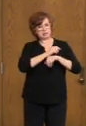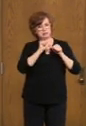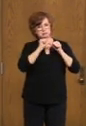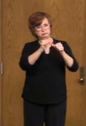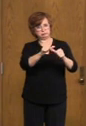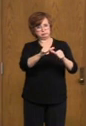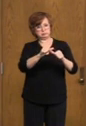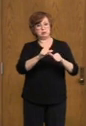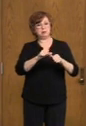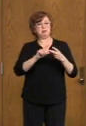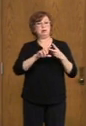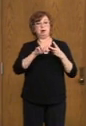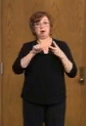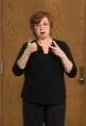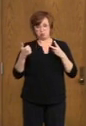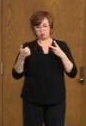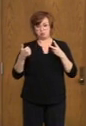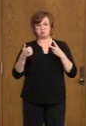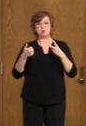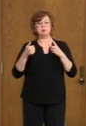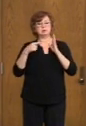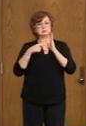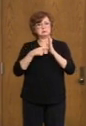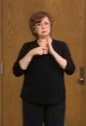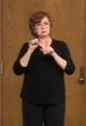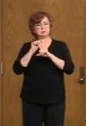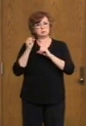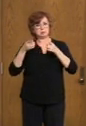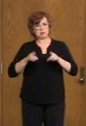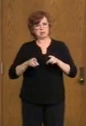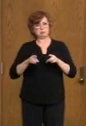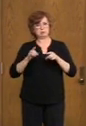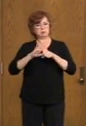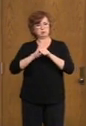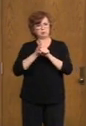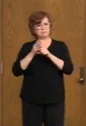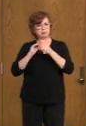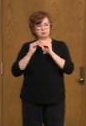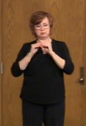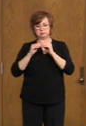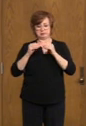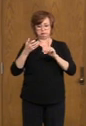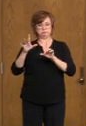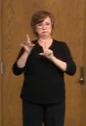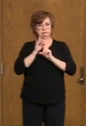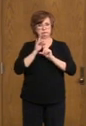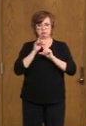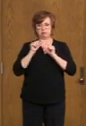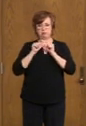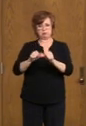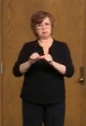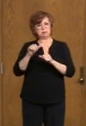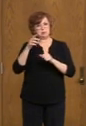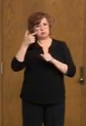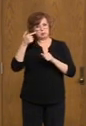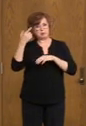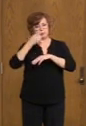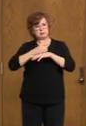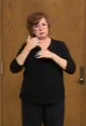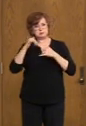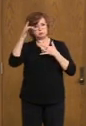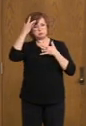have been remained open well beyond 21 days, and that's artificially inflated our active case numbers. So that will need to be